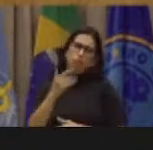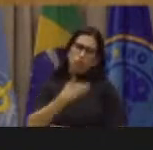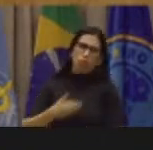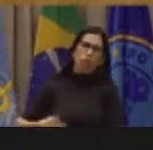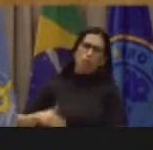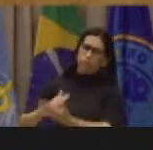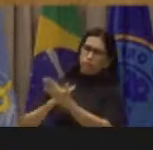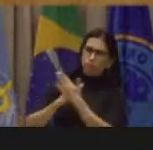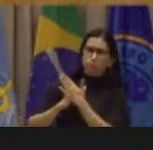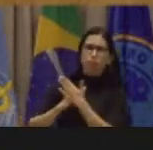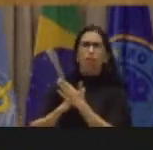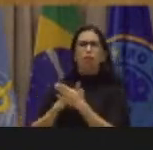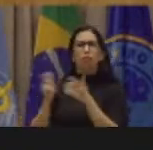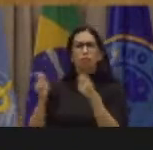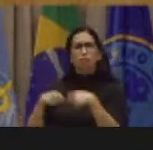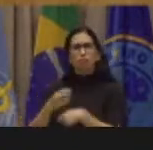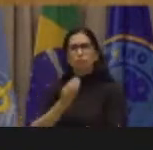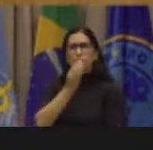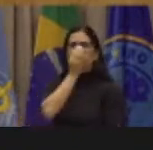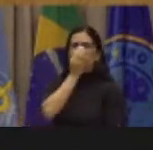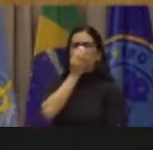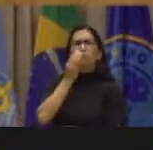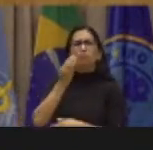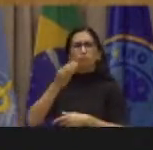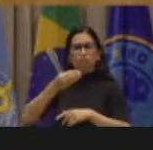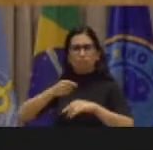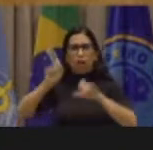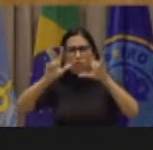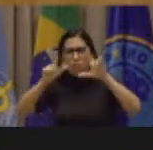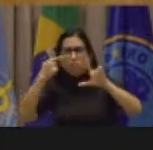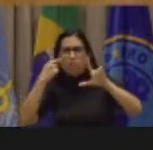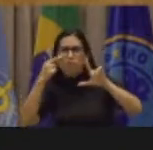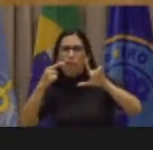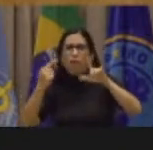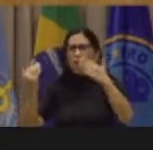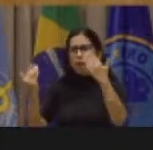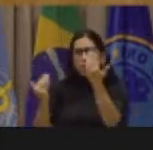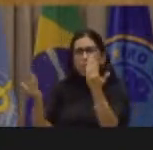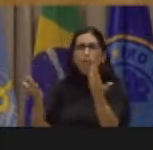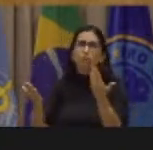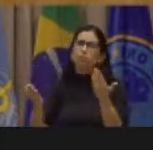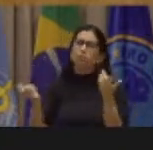the help of the government with breeders and monitors.